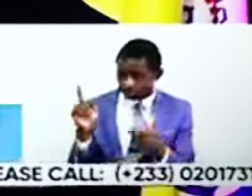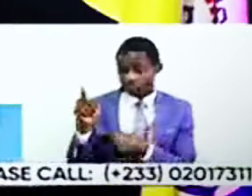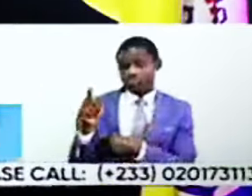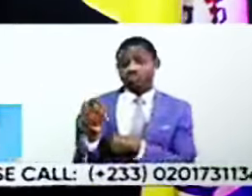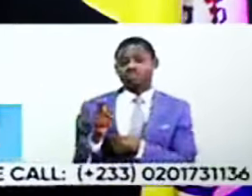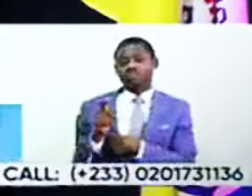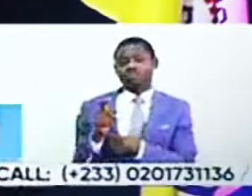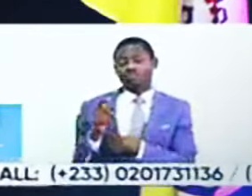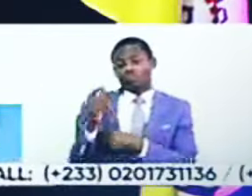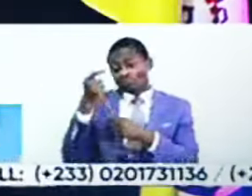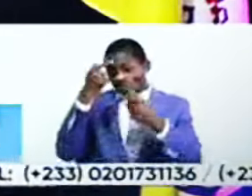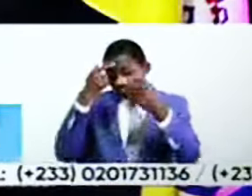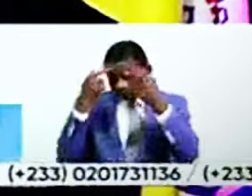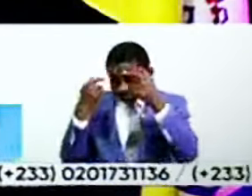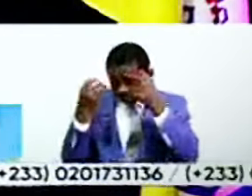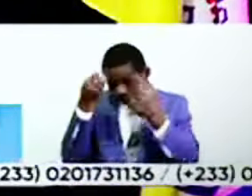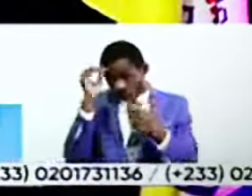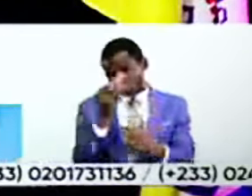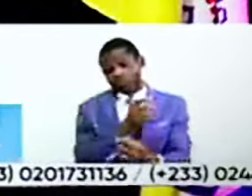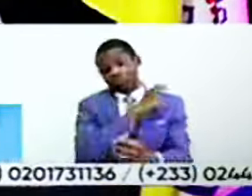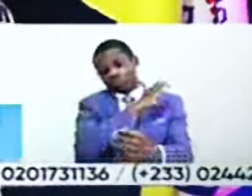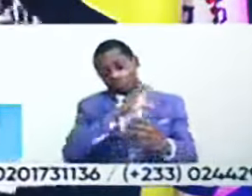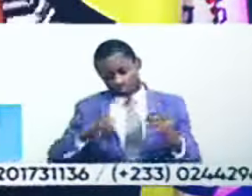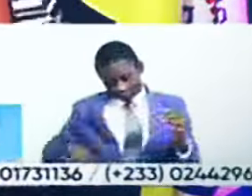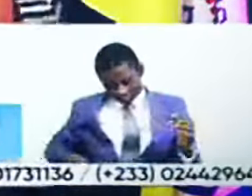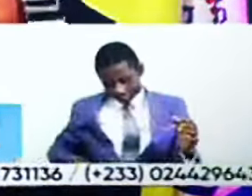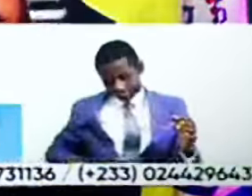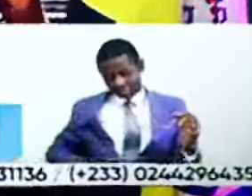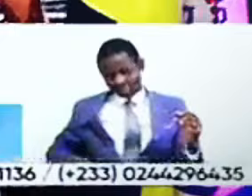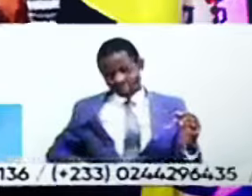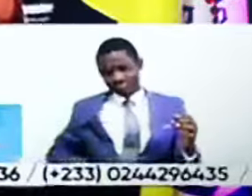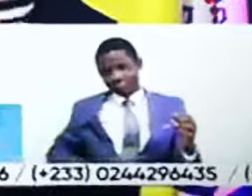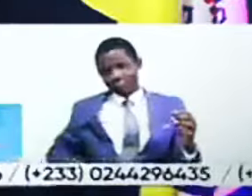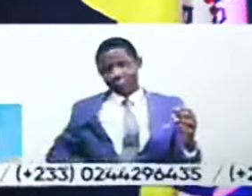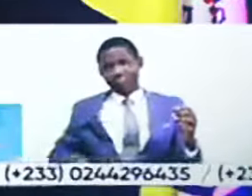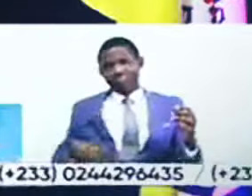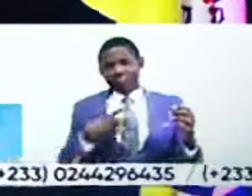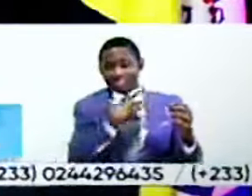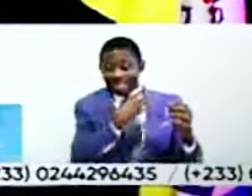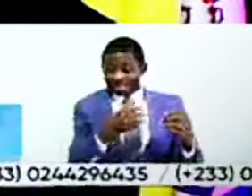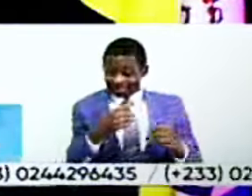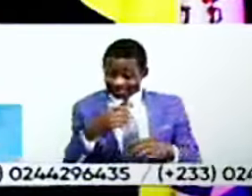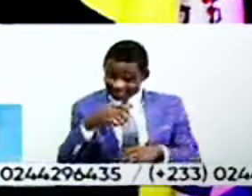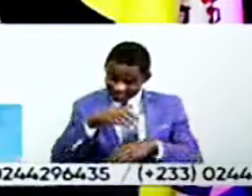sake of Christ. Christ and the glorious church.